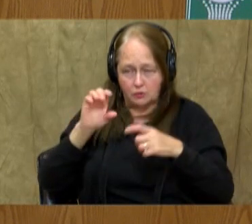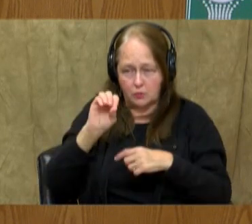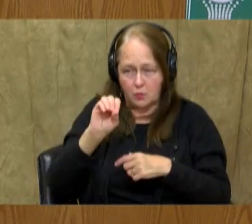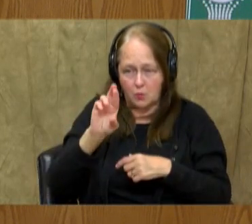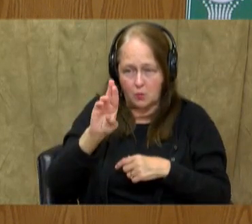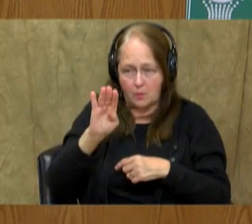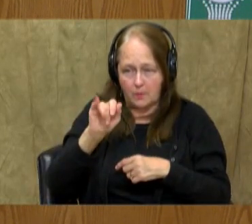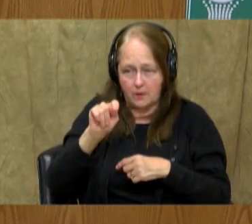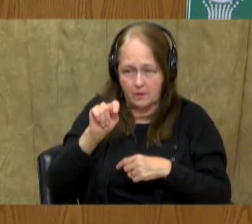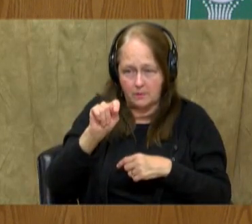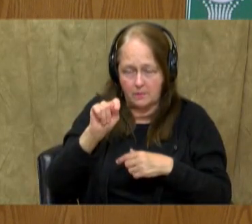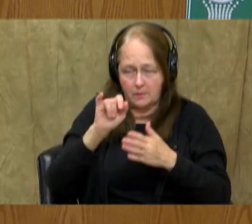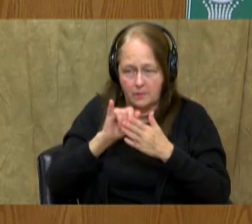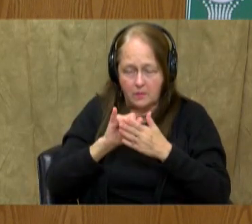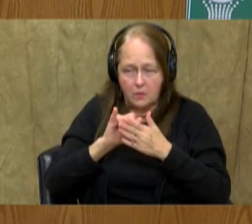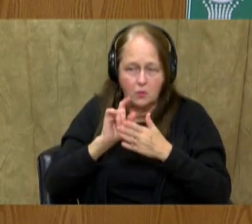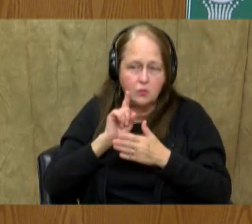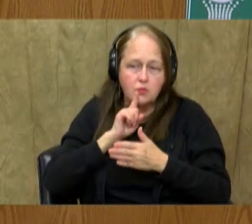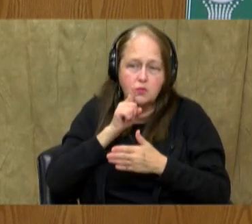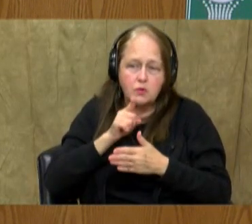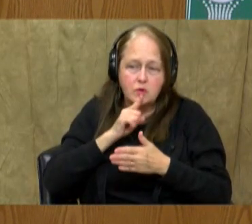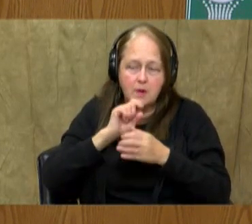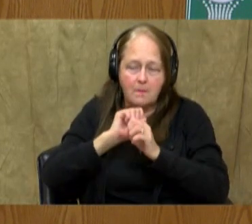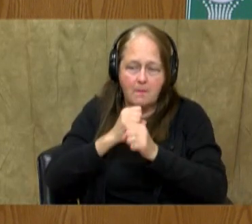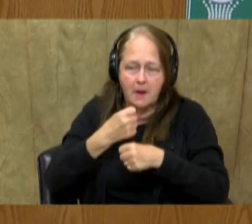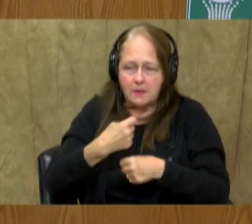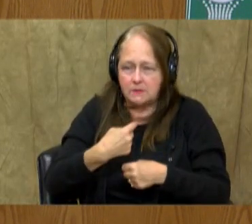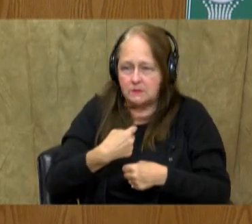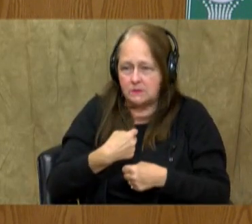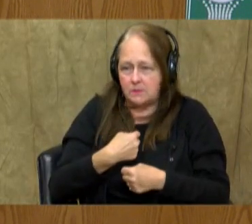is. Again, this just really makes me